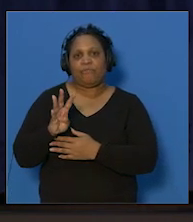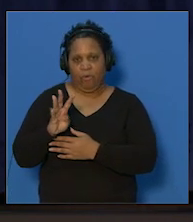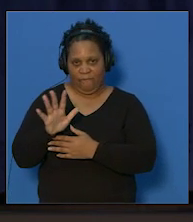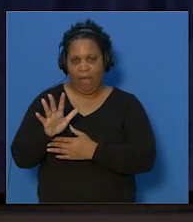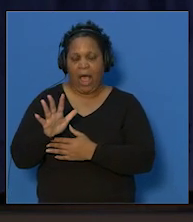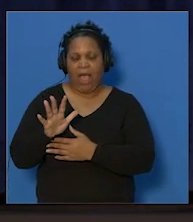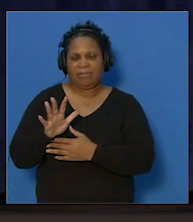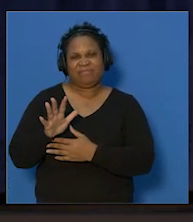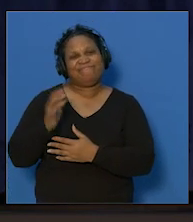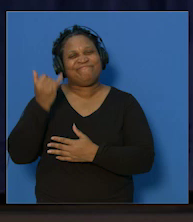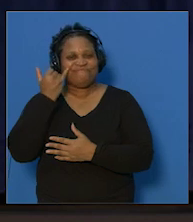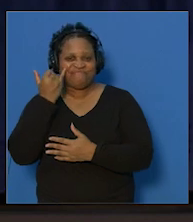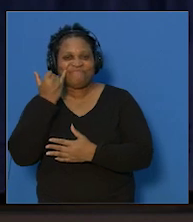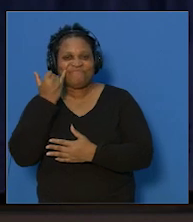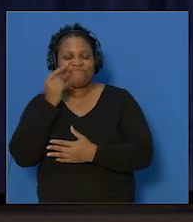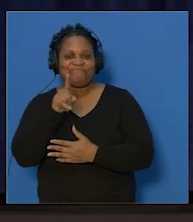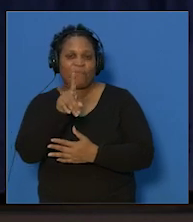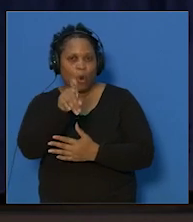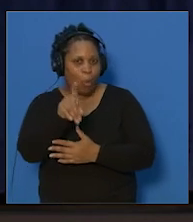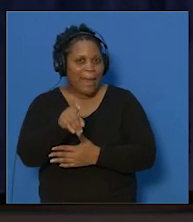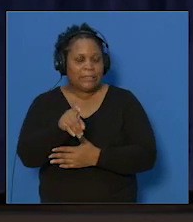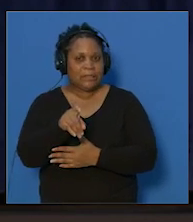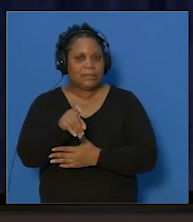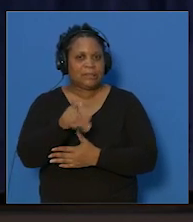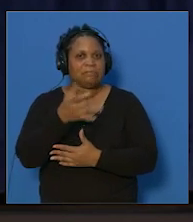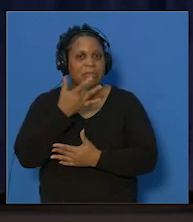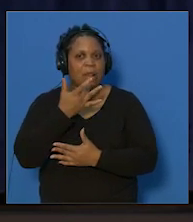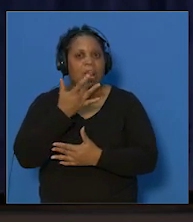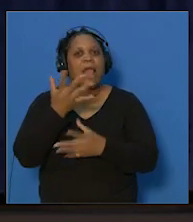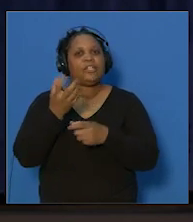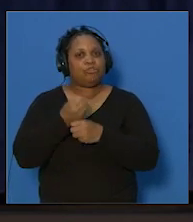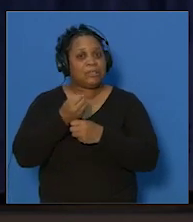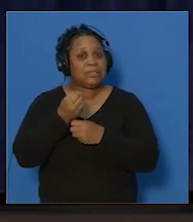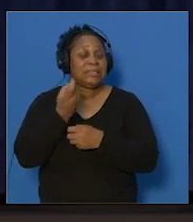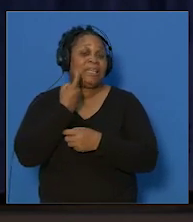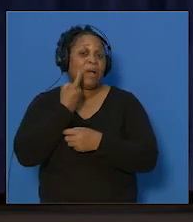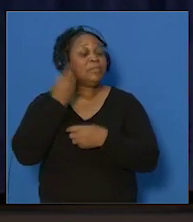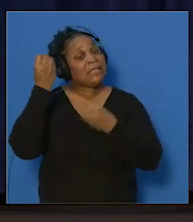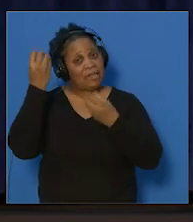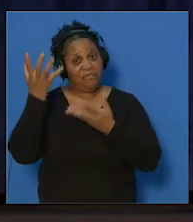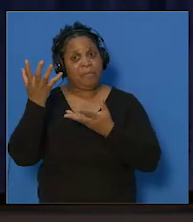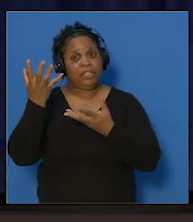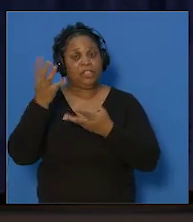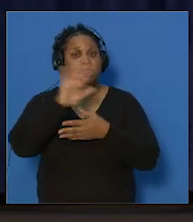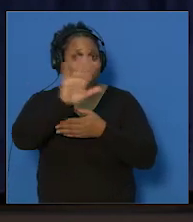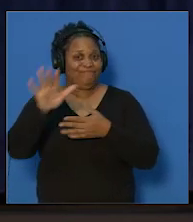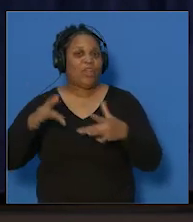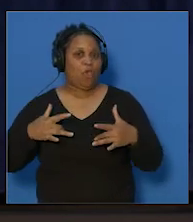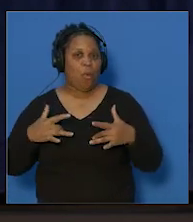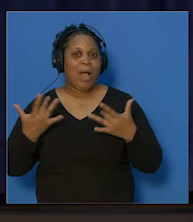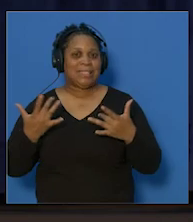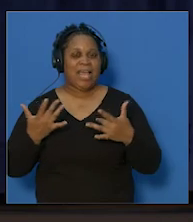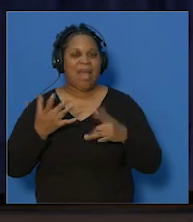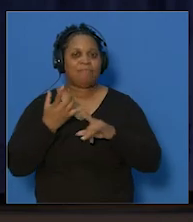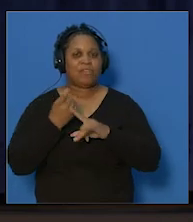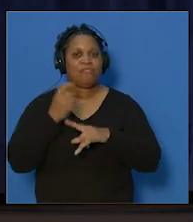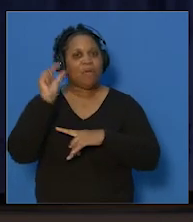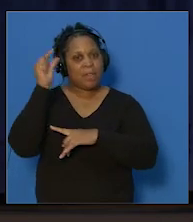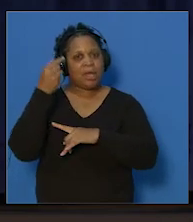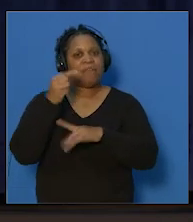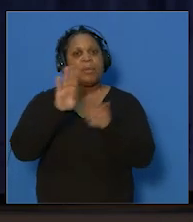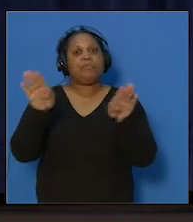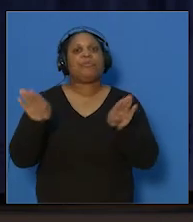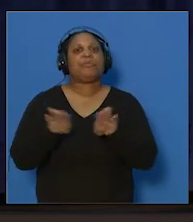504-6045 in case you have any questions or would like to receive up-to-date information on your WhatsApp from the government of